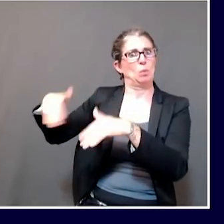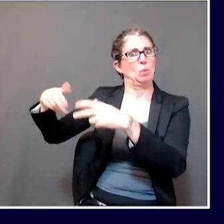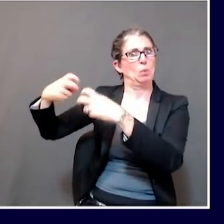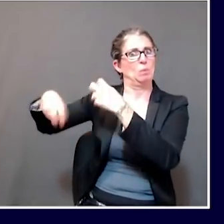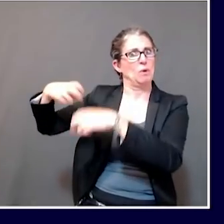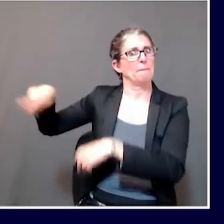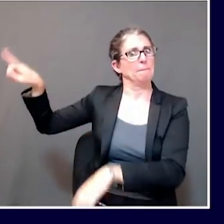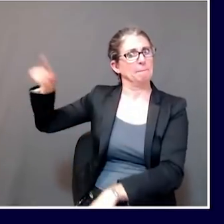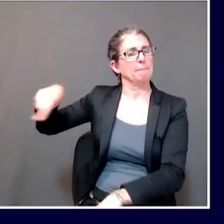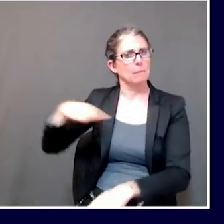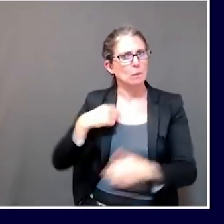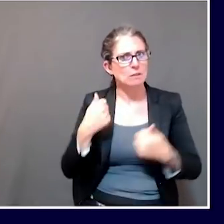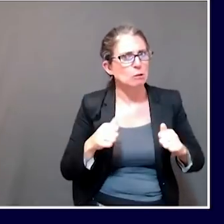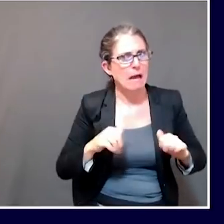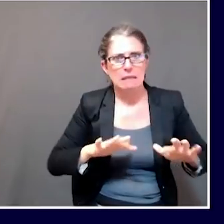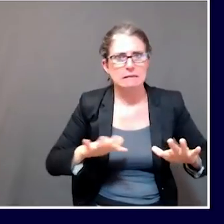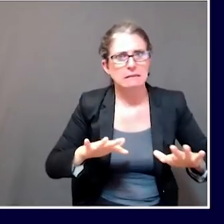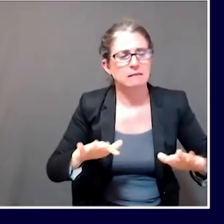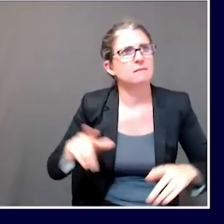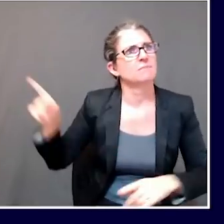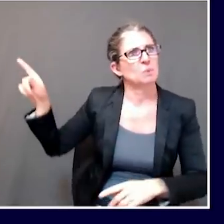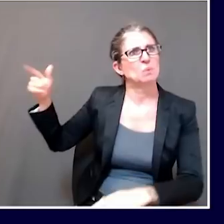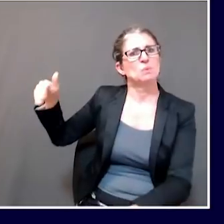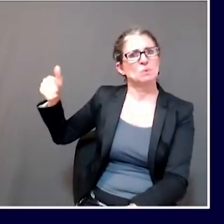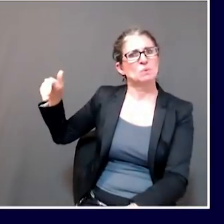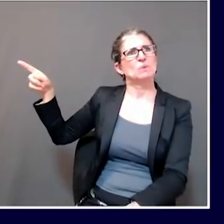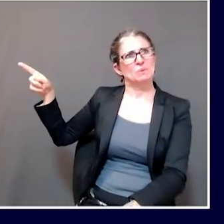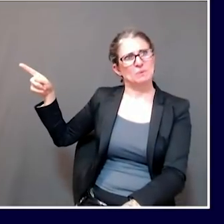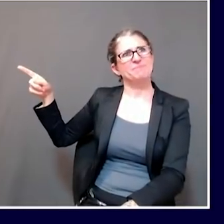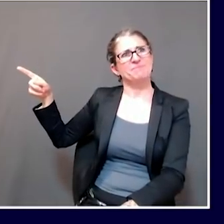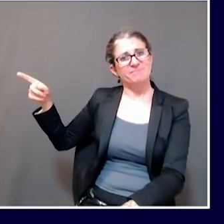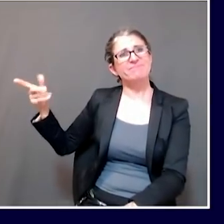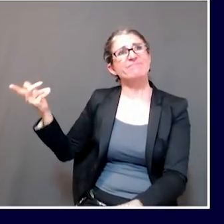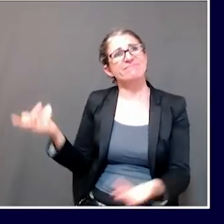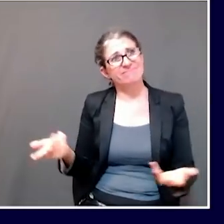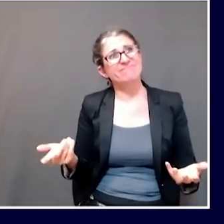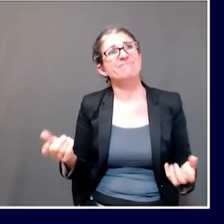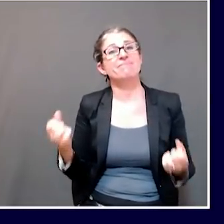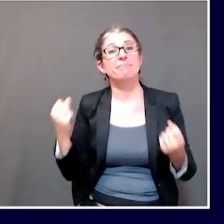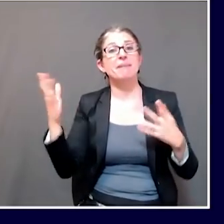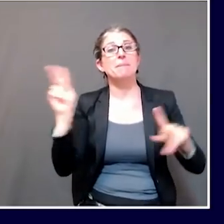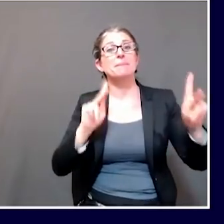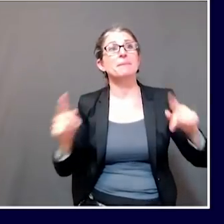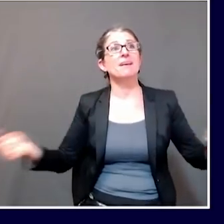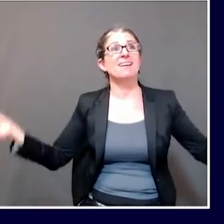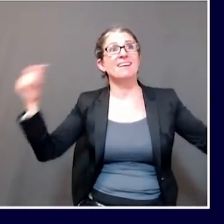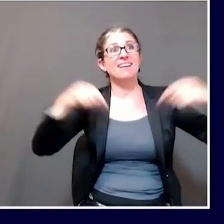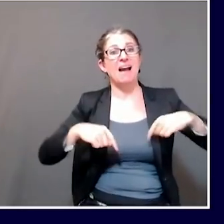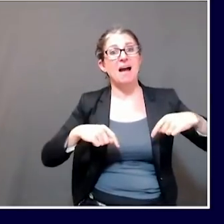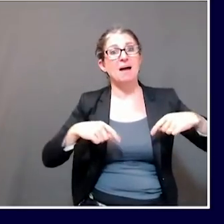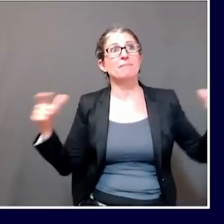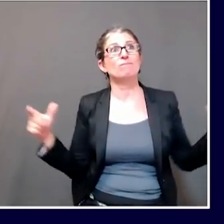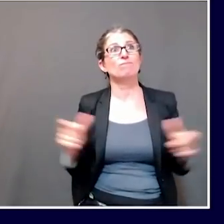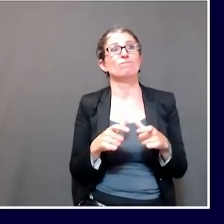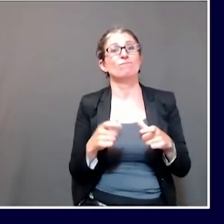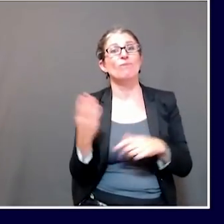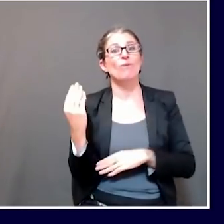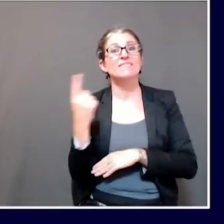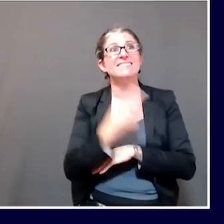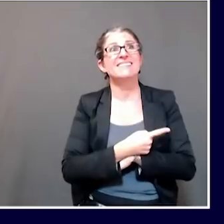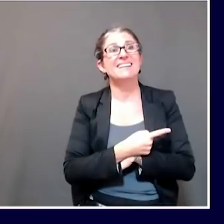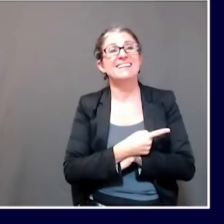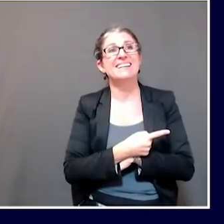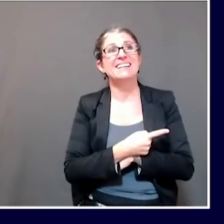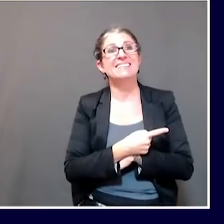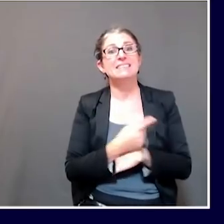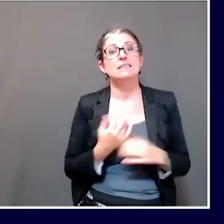we've also heard from a number of folks that have come here, quarantined successfully while they were waiting for their results,